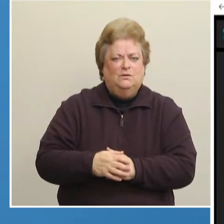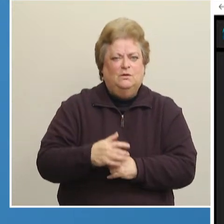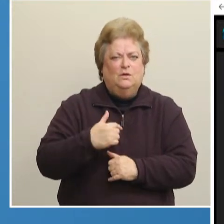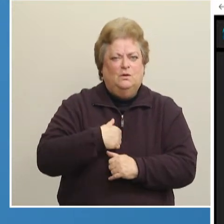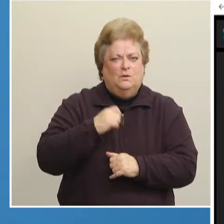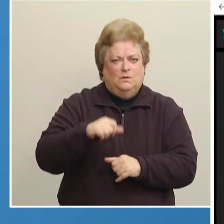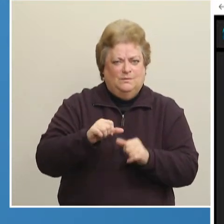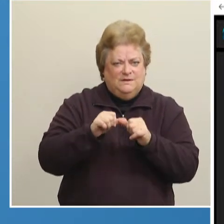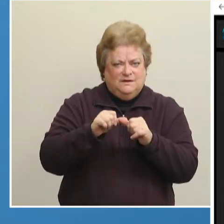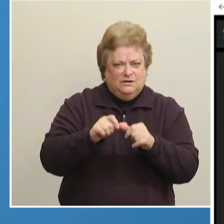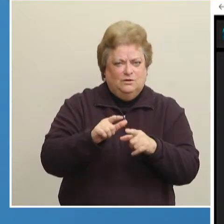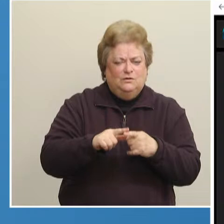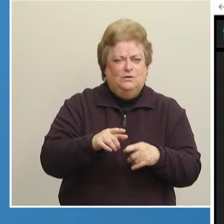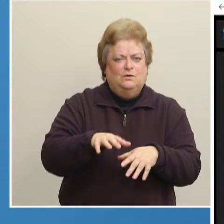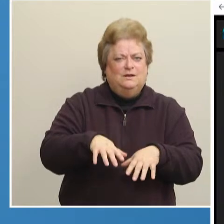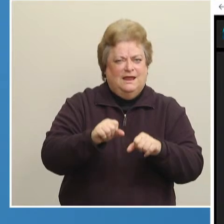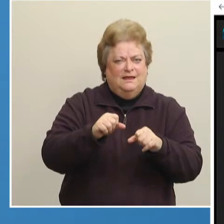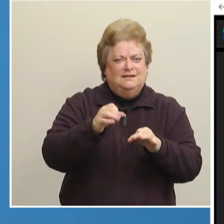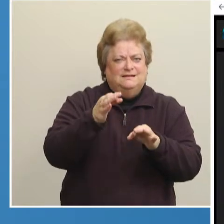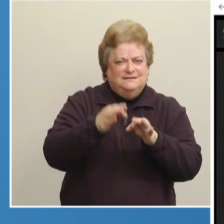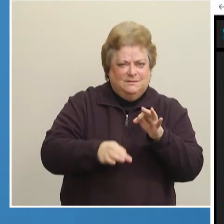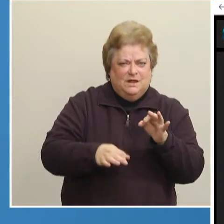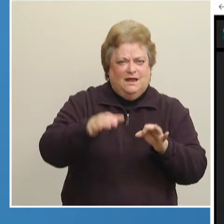to take those simple, common sense